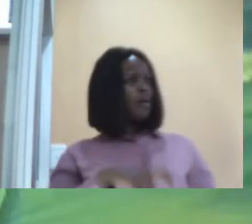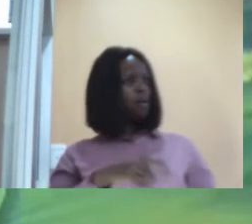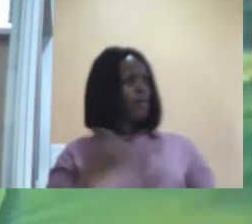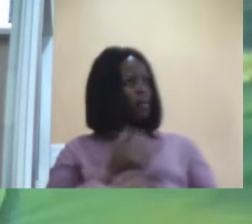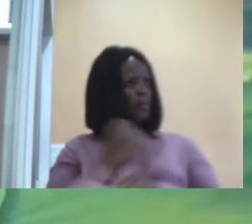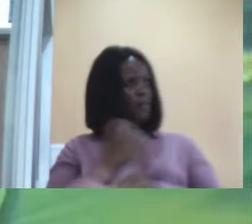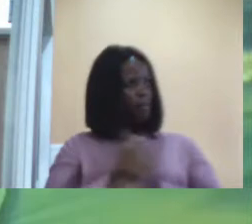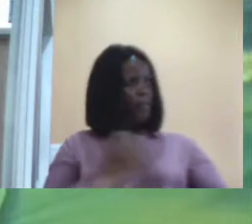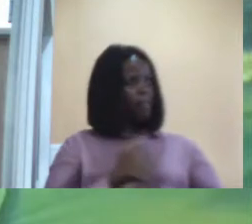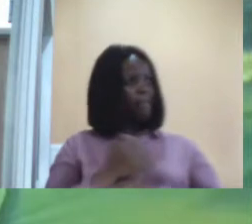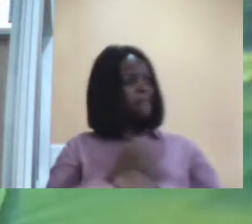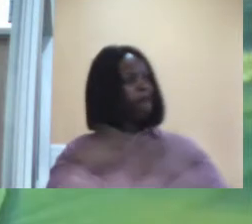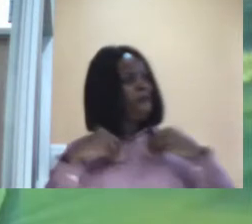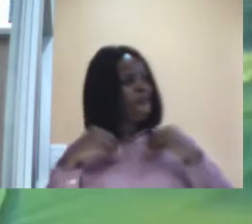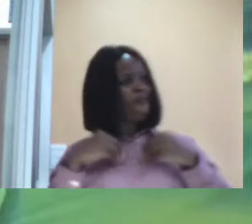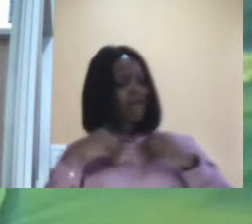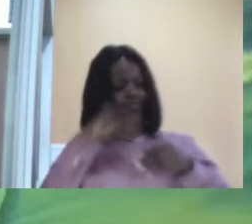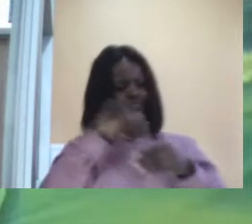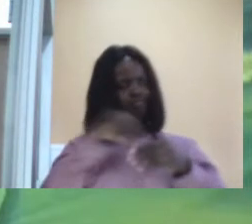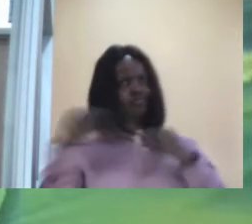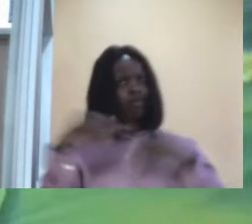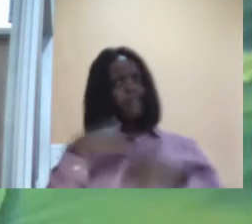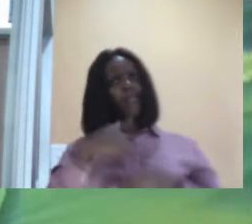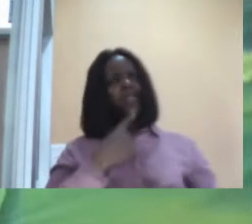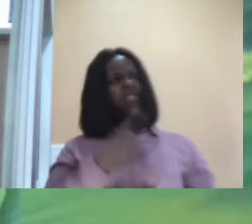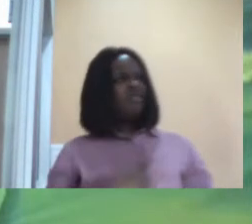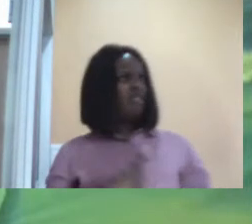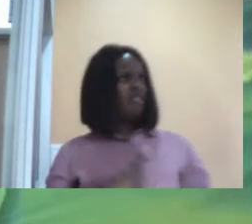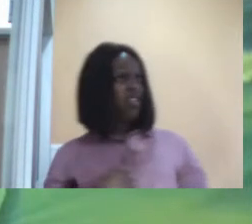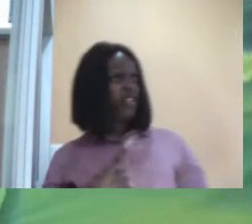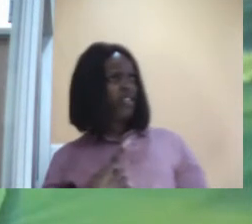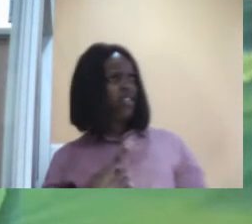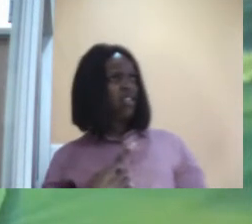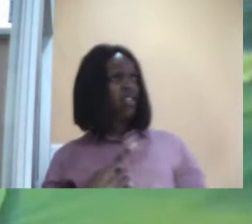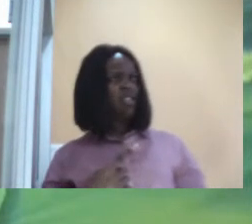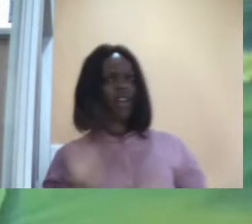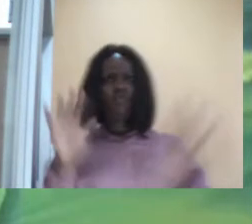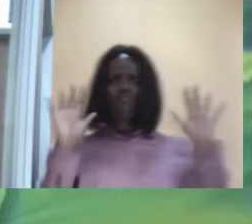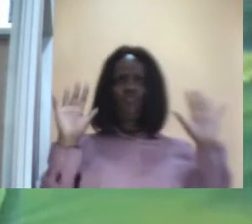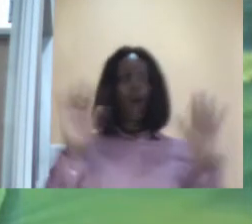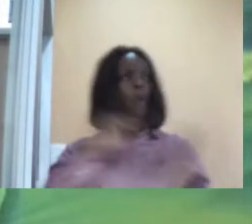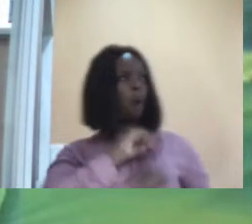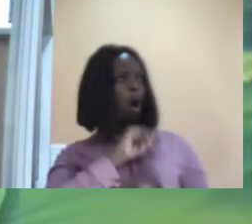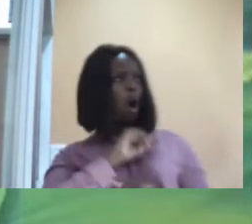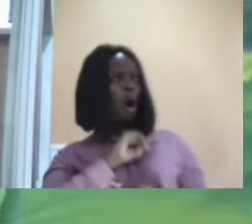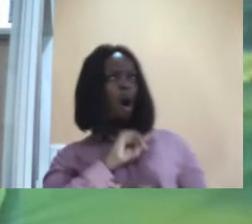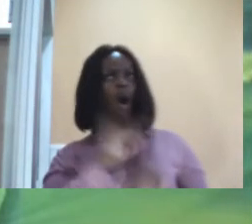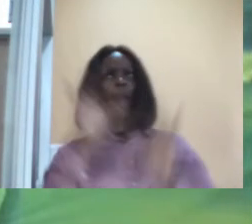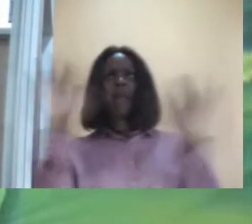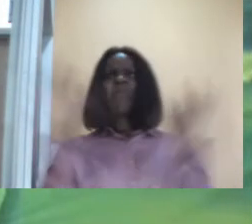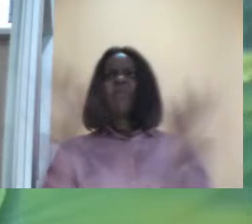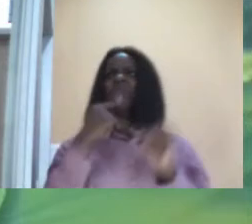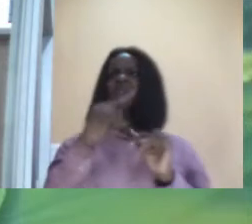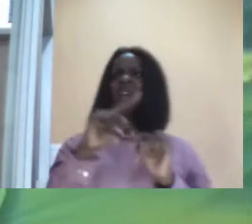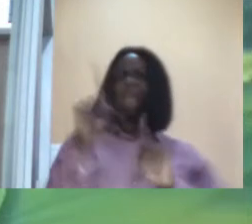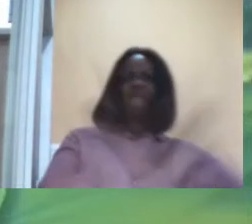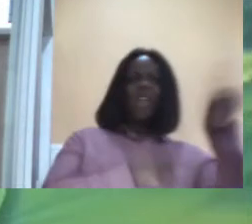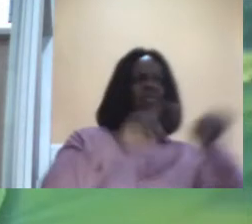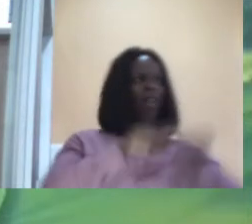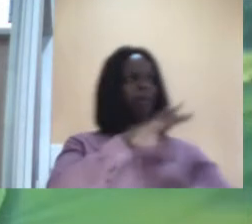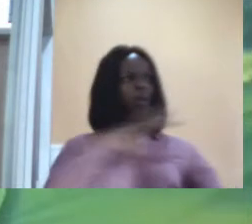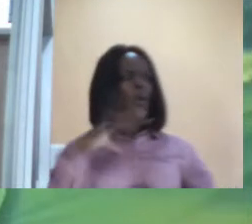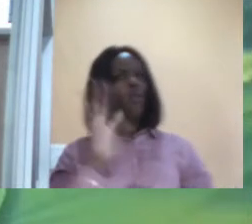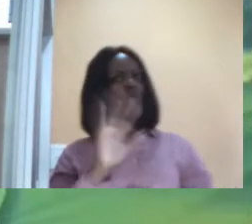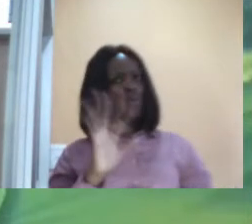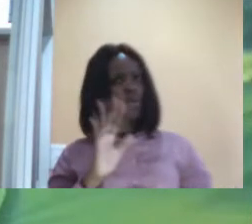our produce. And I cannot say that I'm going to be backing off to say no, because they are saying that it has failed for a long time.